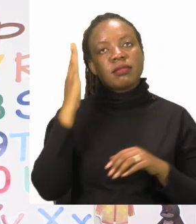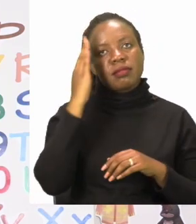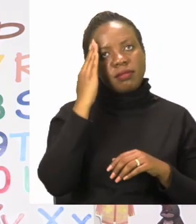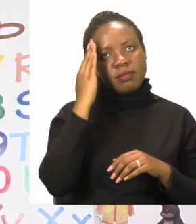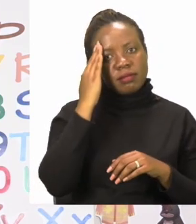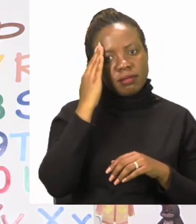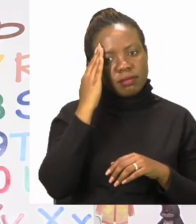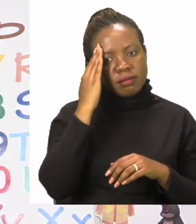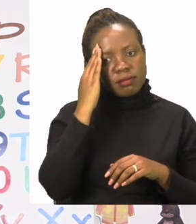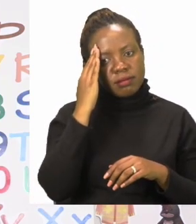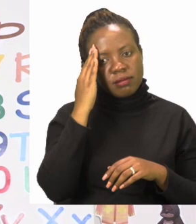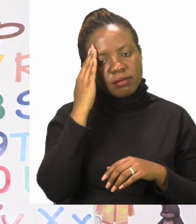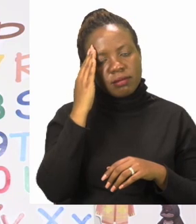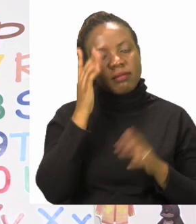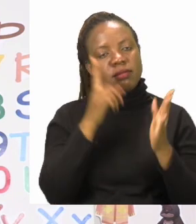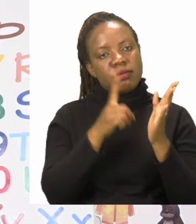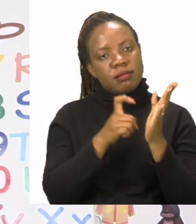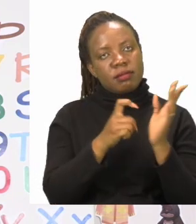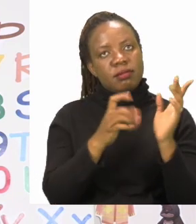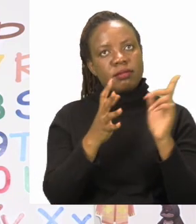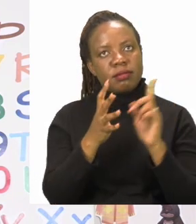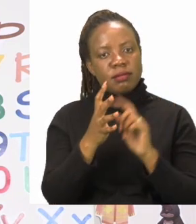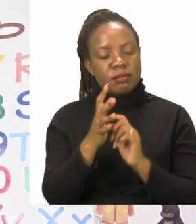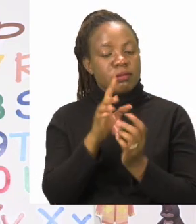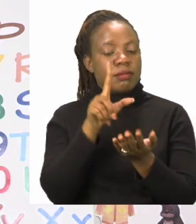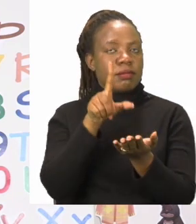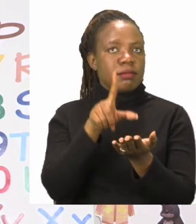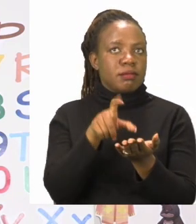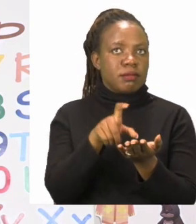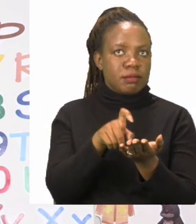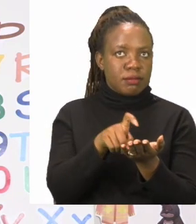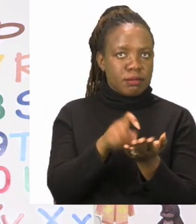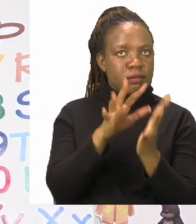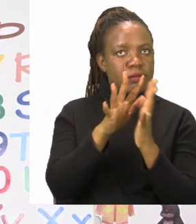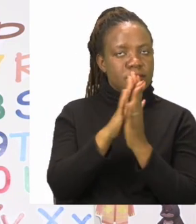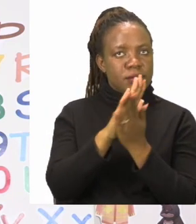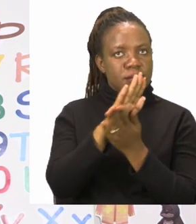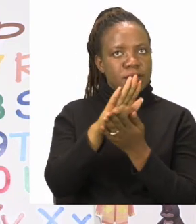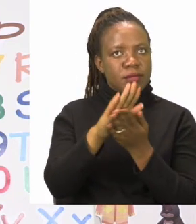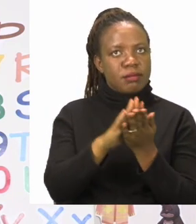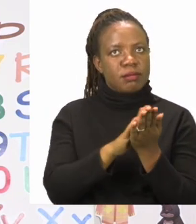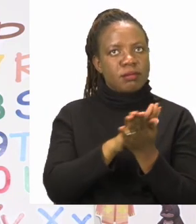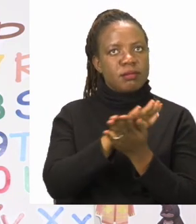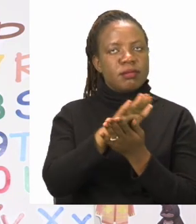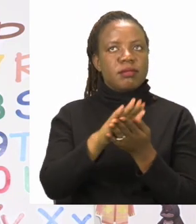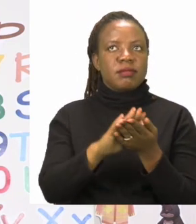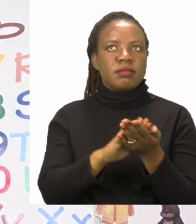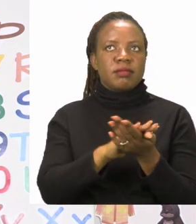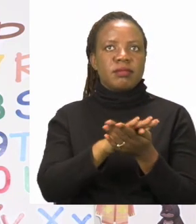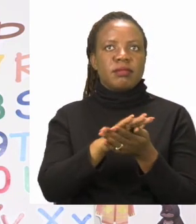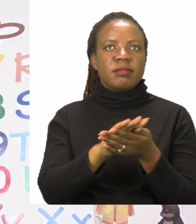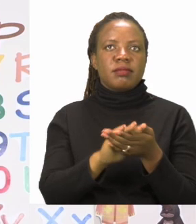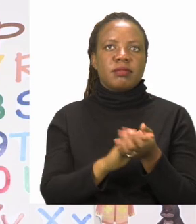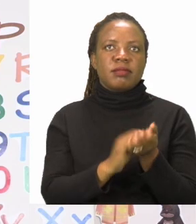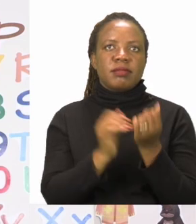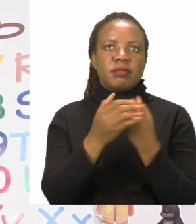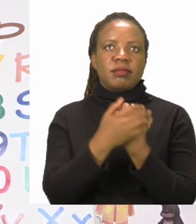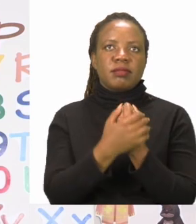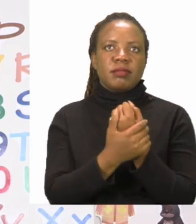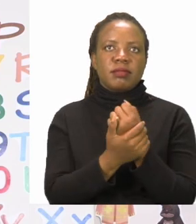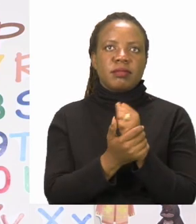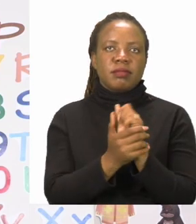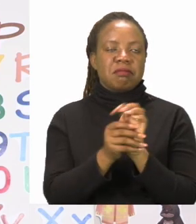to sanitize. So let's take our sanitizer and then we rub inside our hands. Very